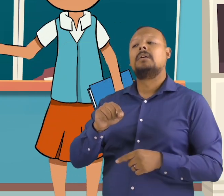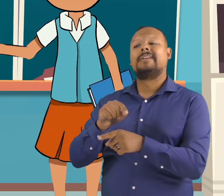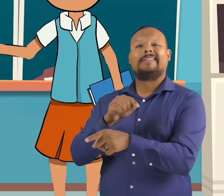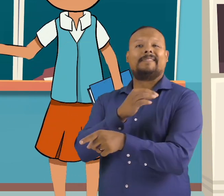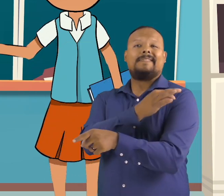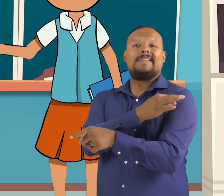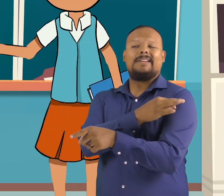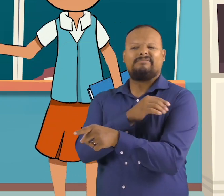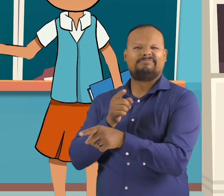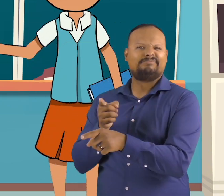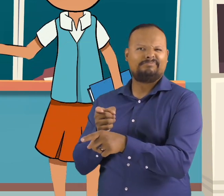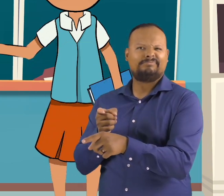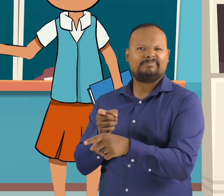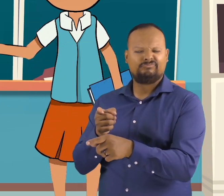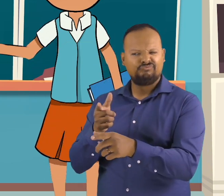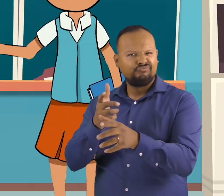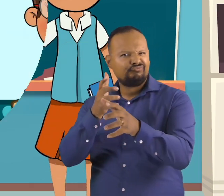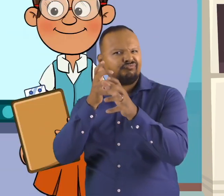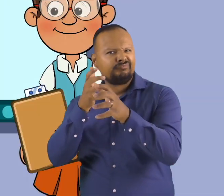Finance is here!